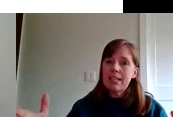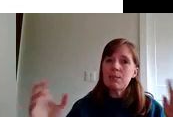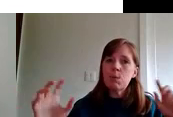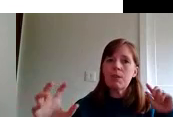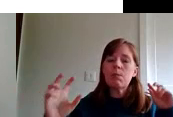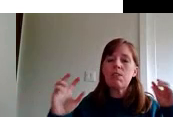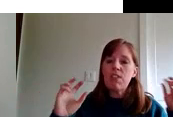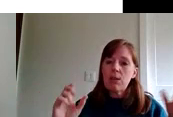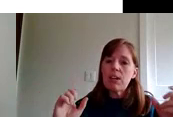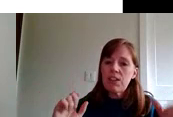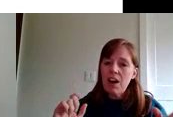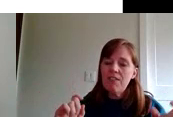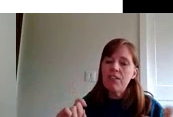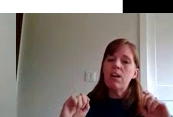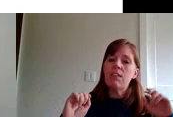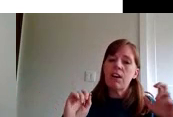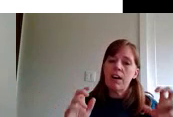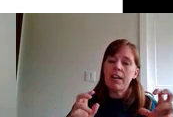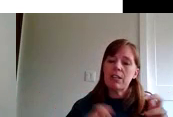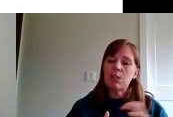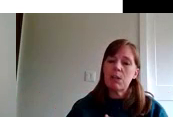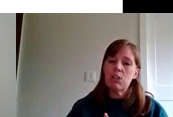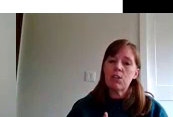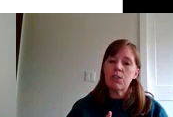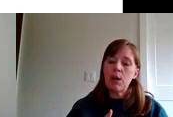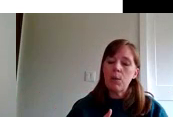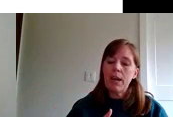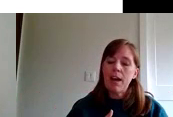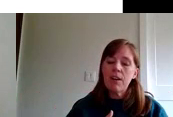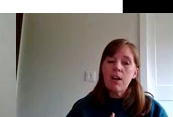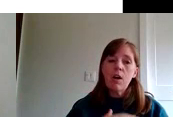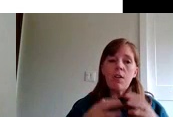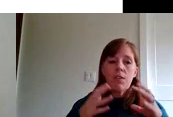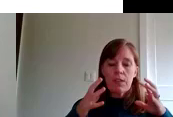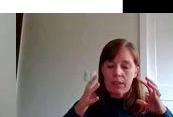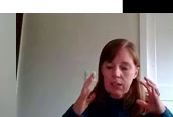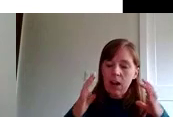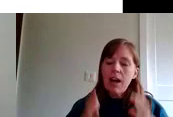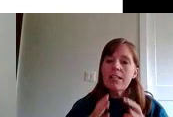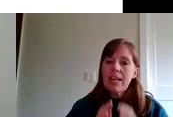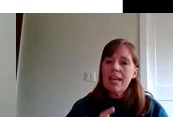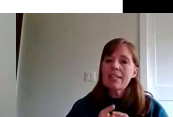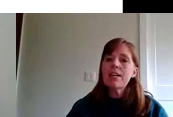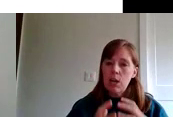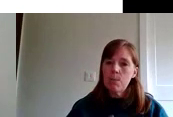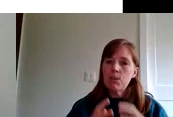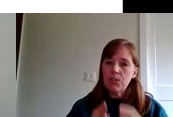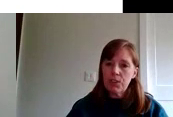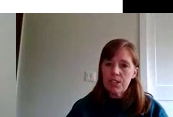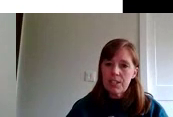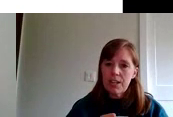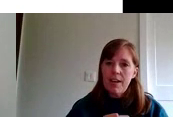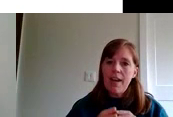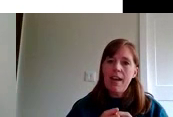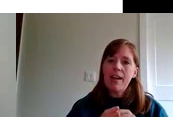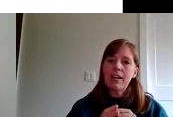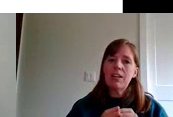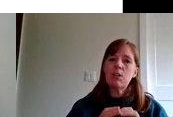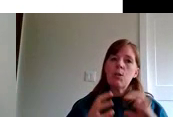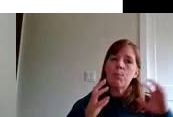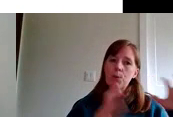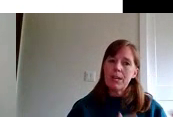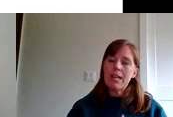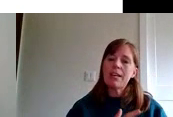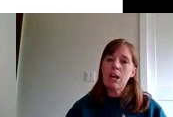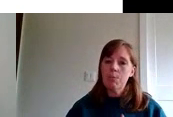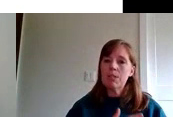nice. Yes, but we have to be very thoughtful of our audience and make sure that we have that the content comes first